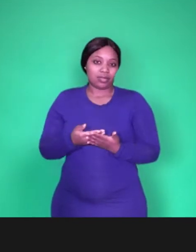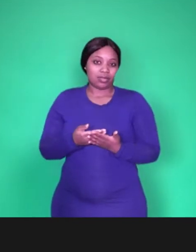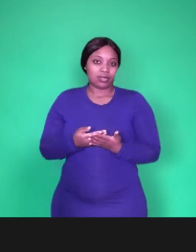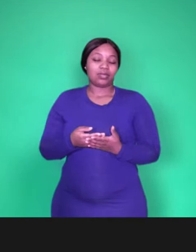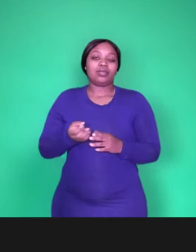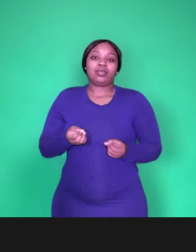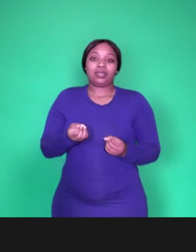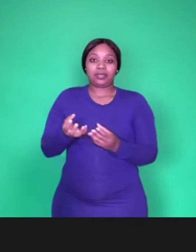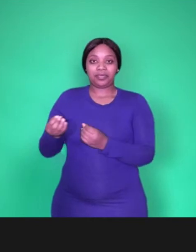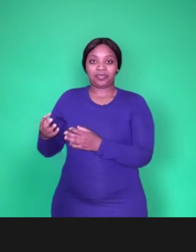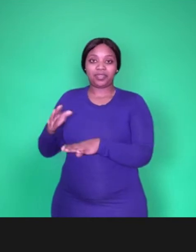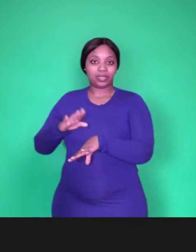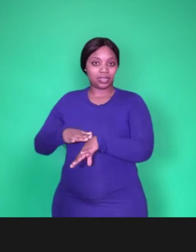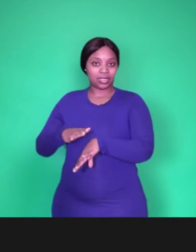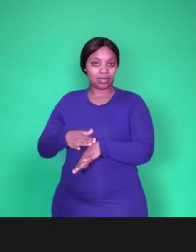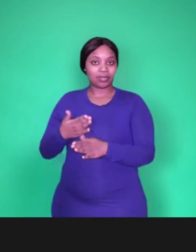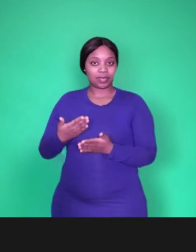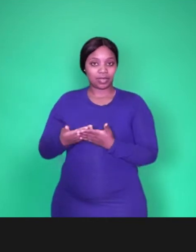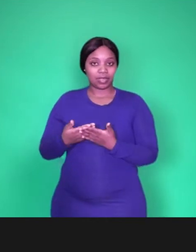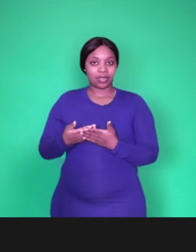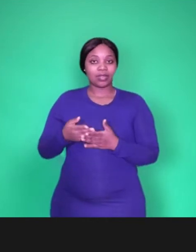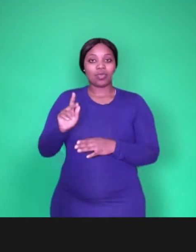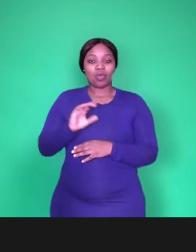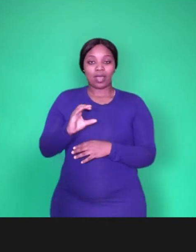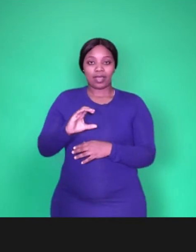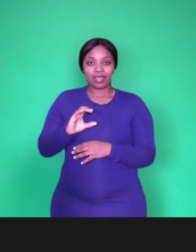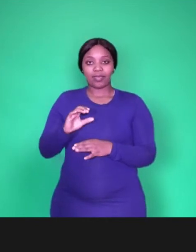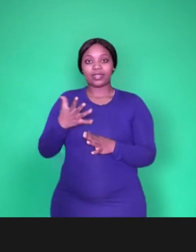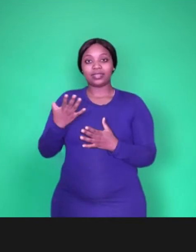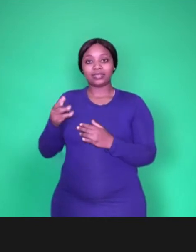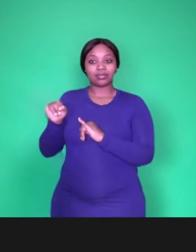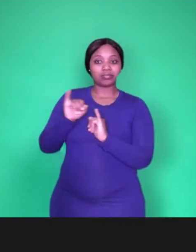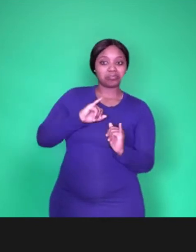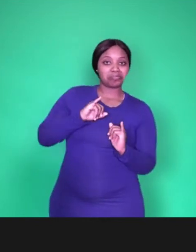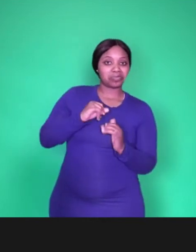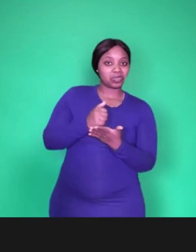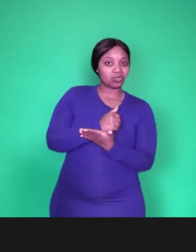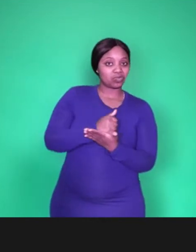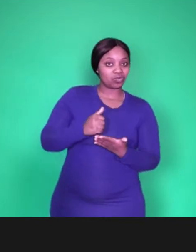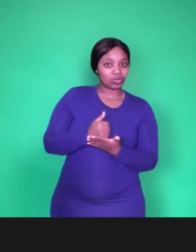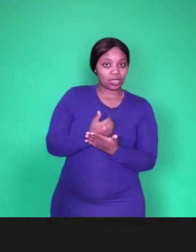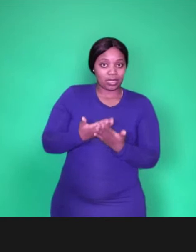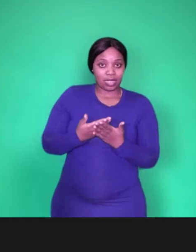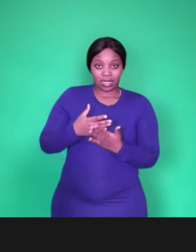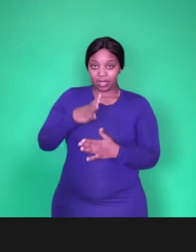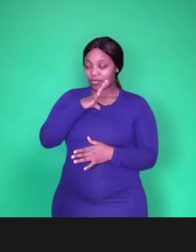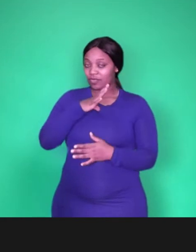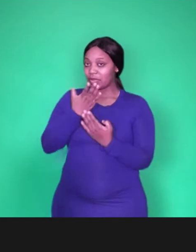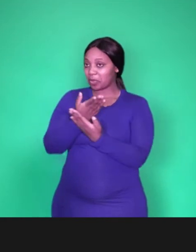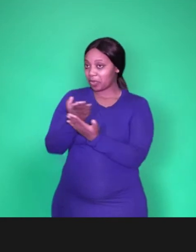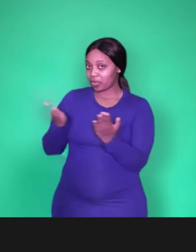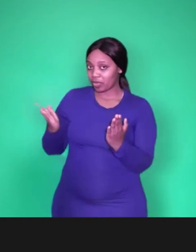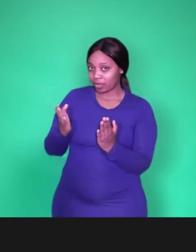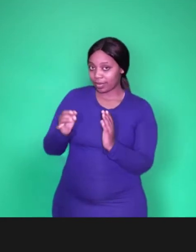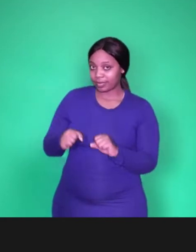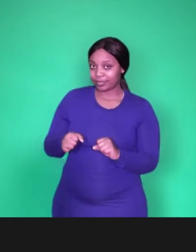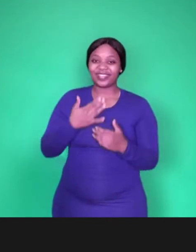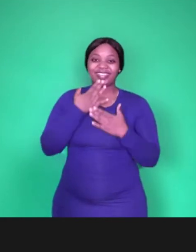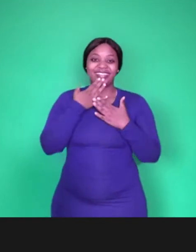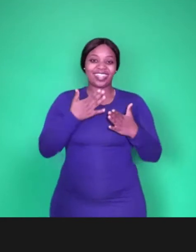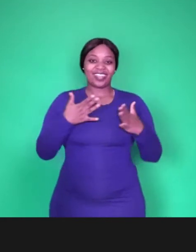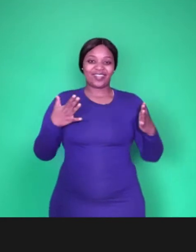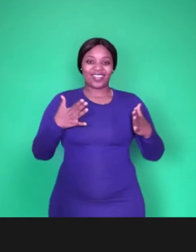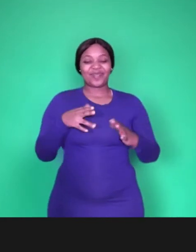to Karen's session, if that is all fine for all of you. Thank you very much,